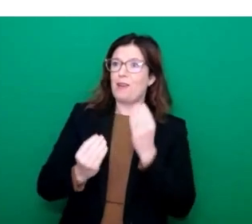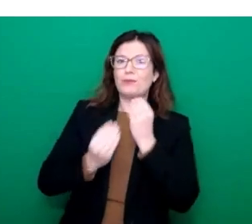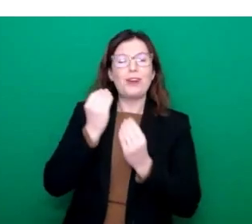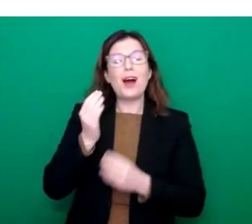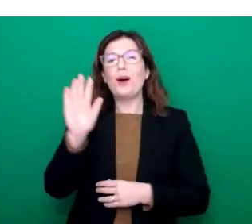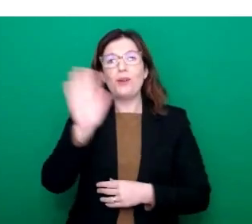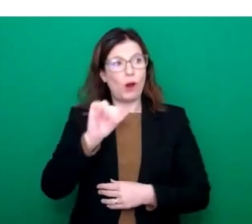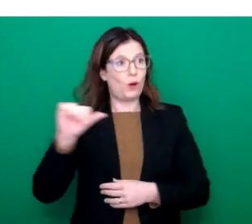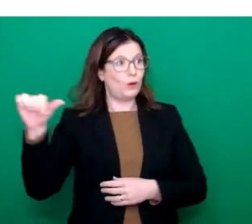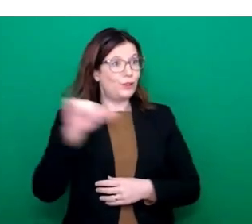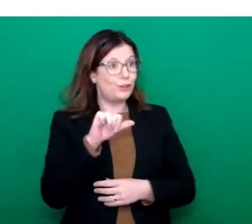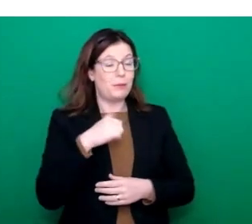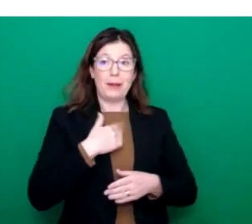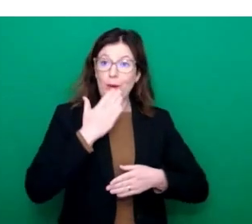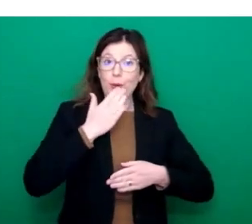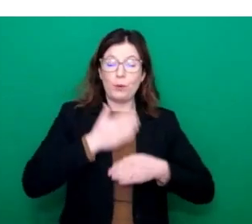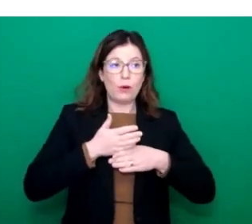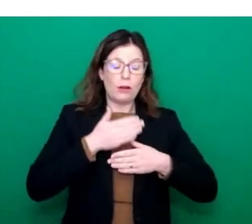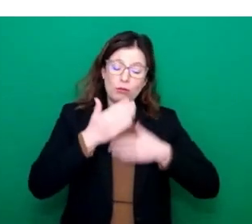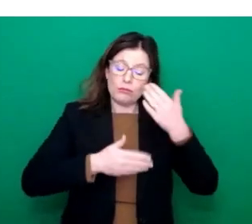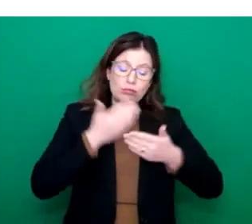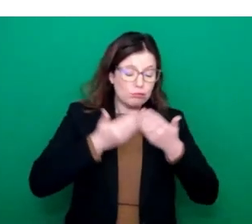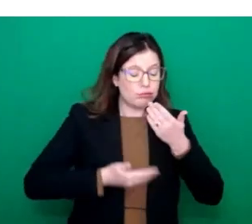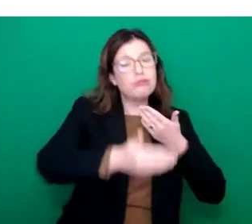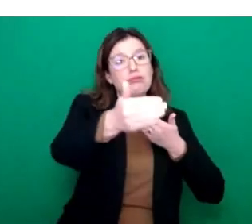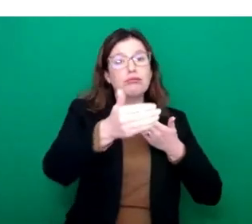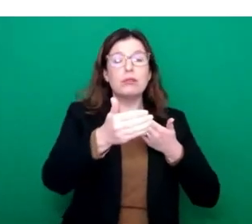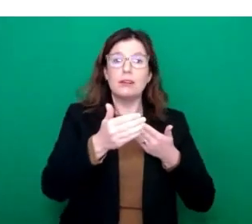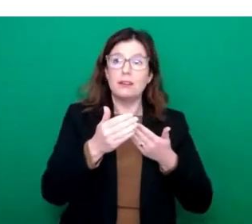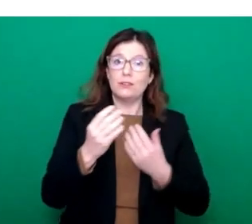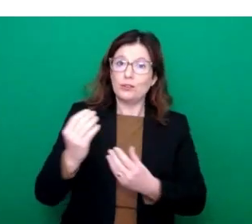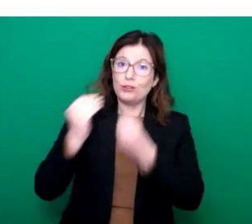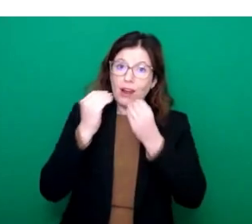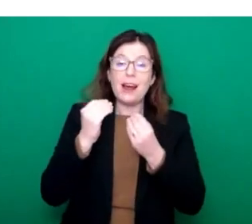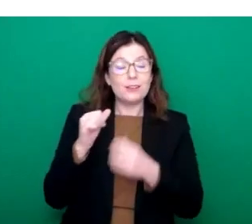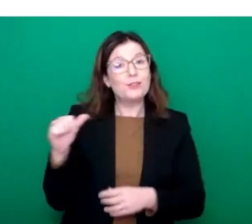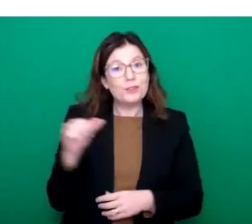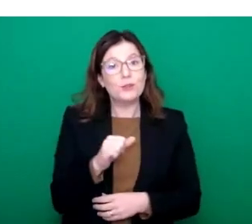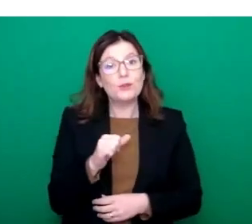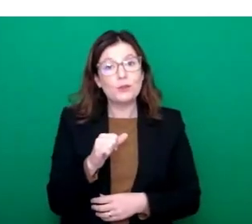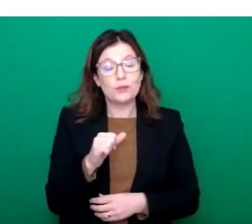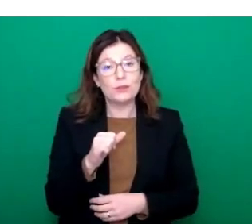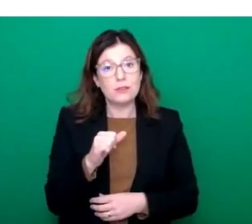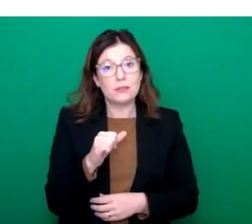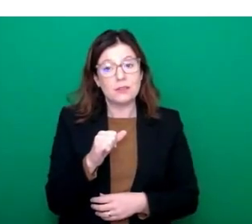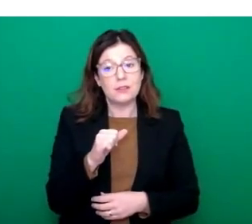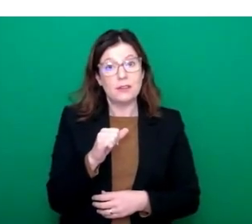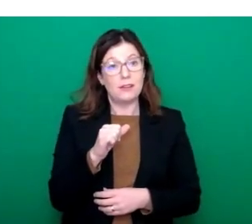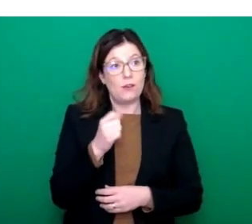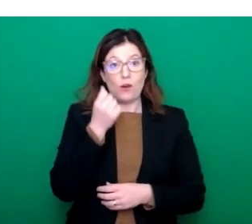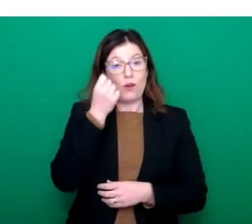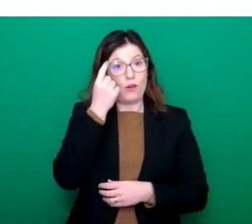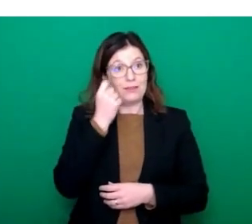lifelong measure in mental health to run alongside the specialist knowledge that's